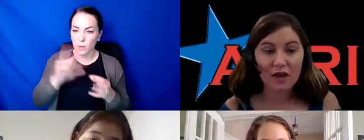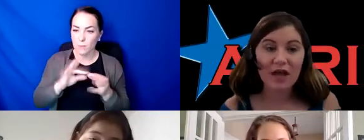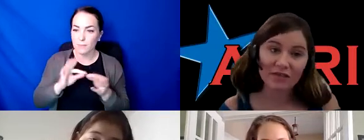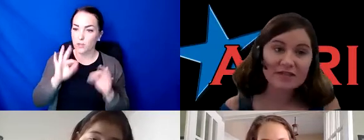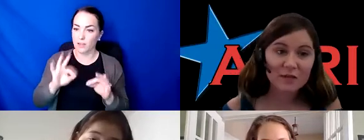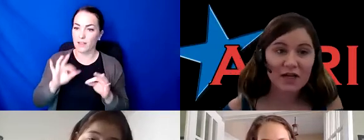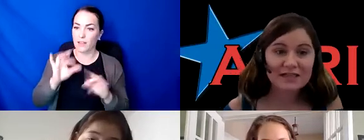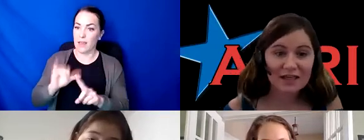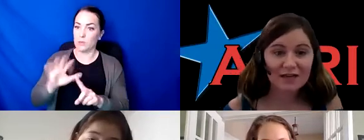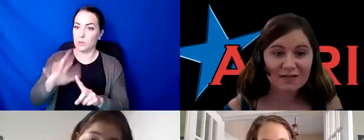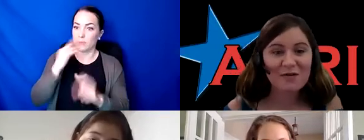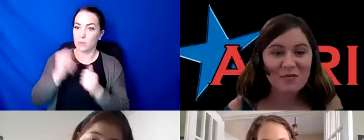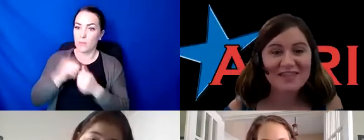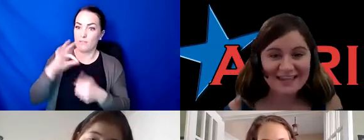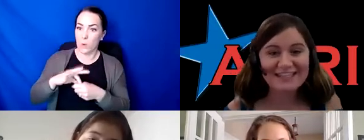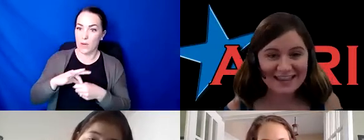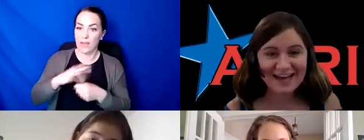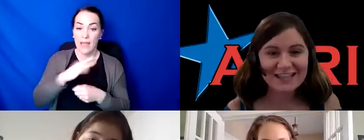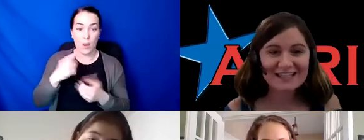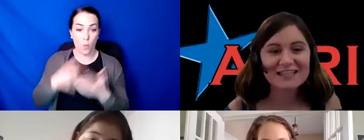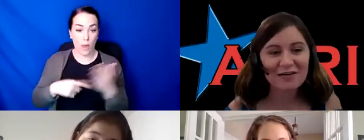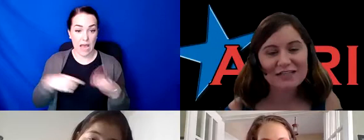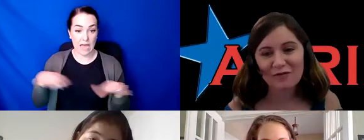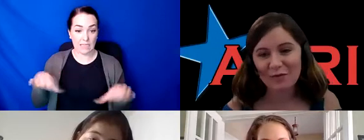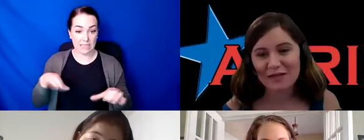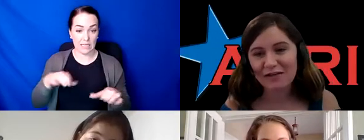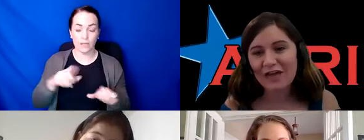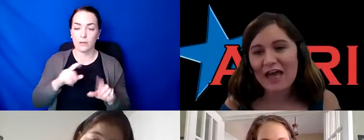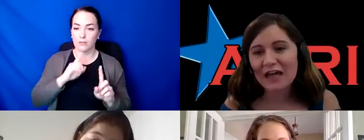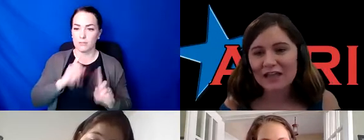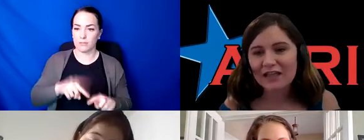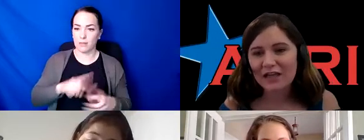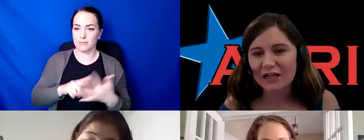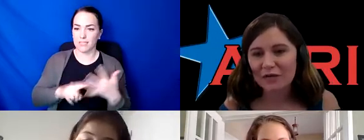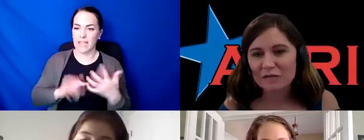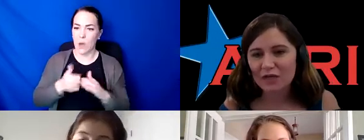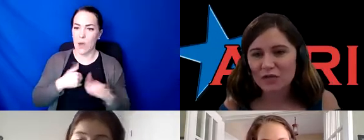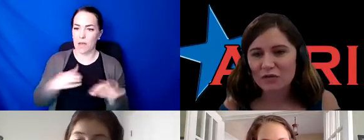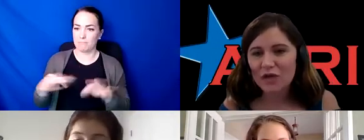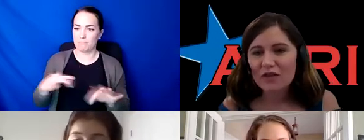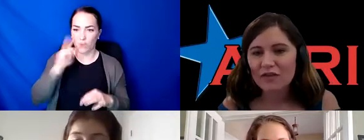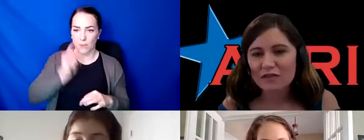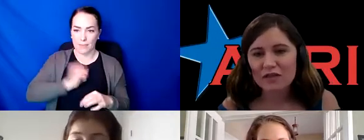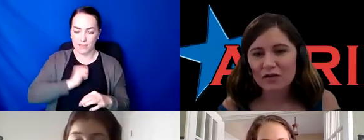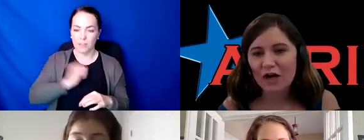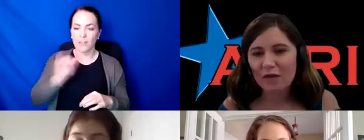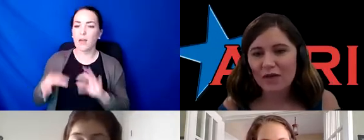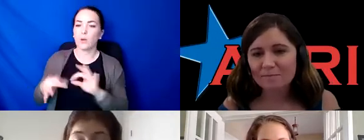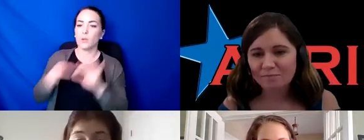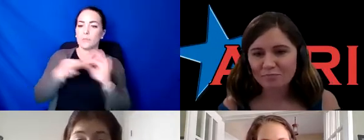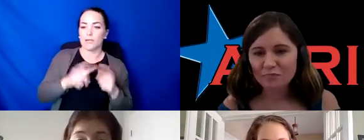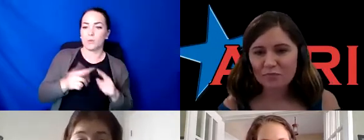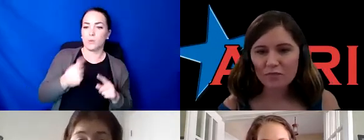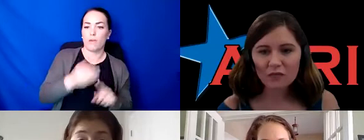voting. And this is what I did when they did that. This is how I stood up for myself. And I think that kind of goes back to, there was another